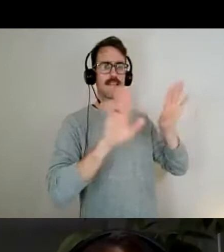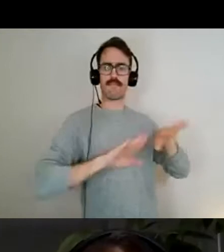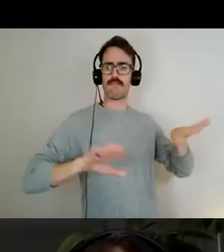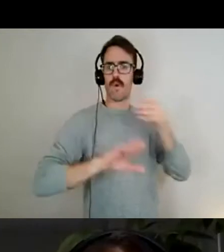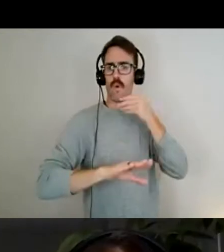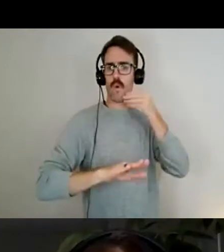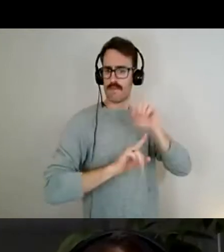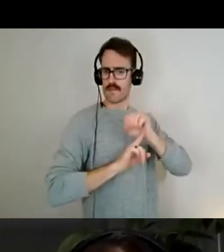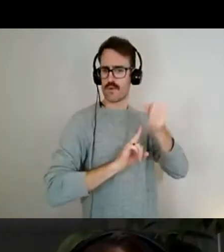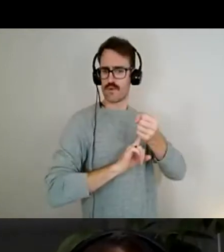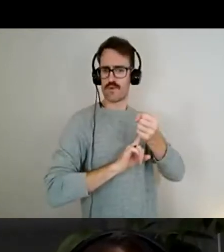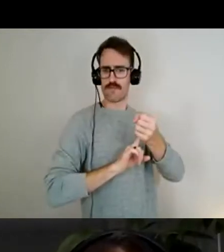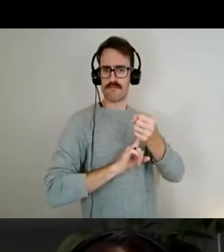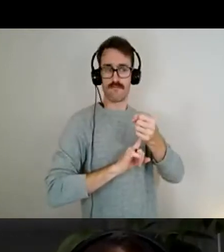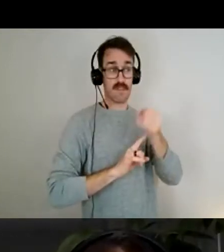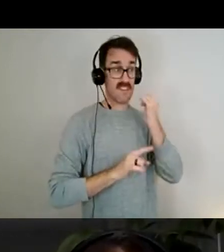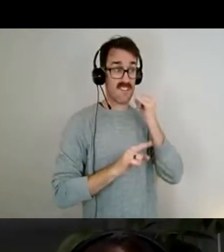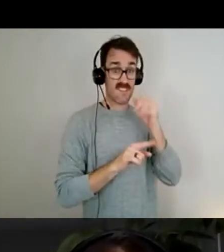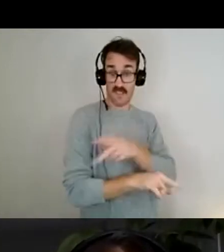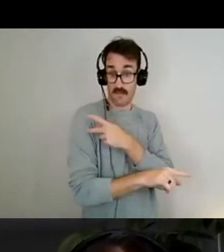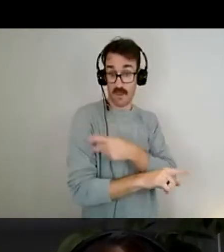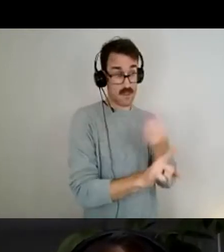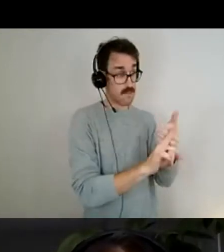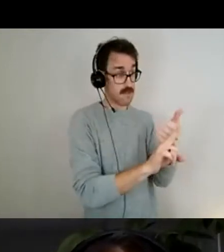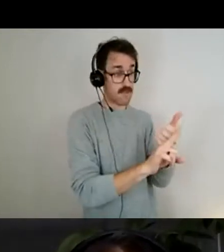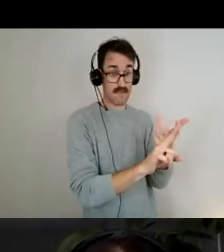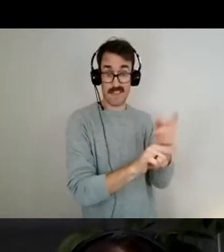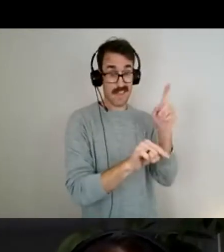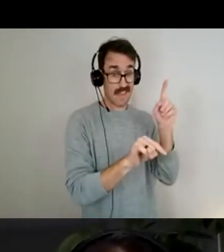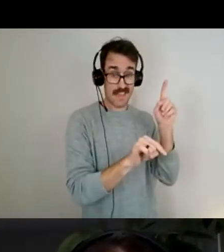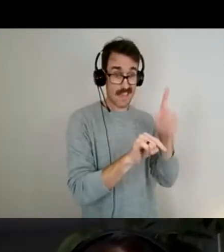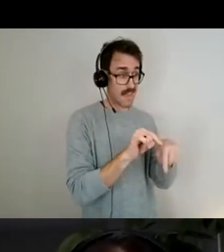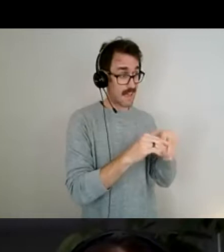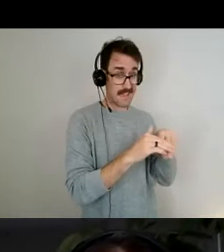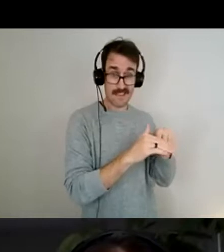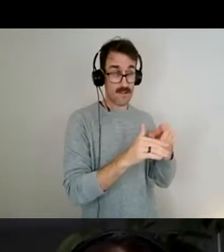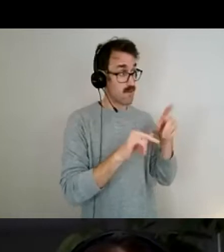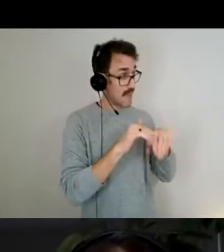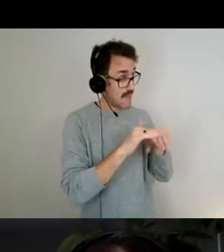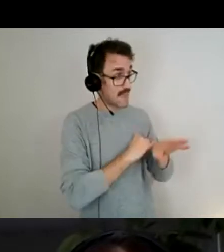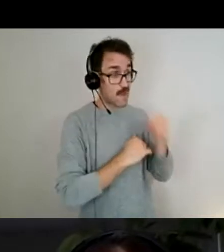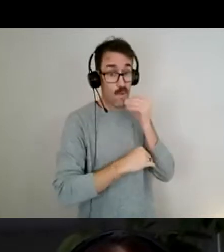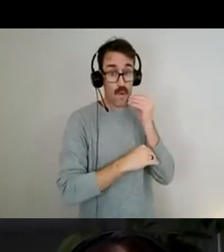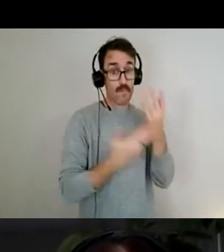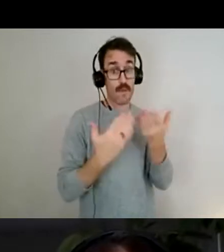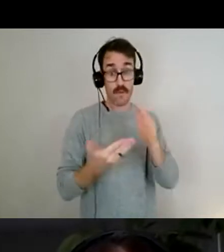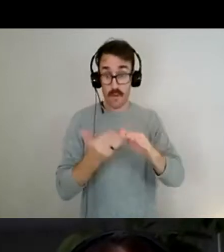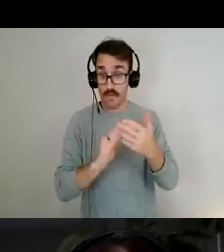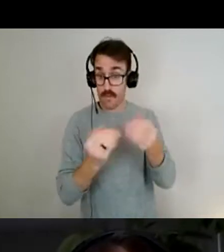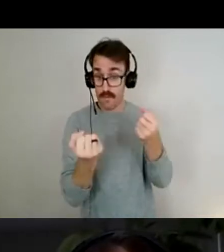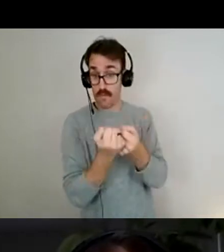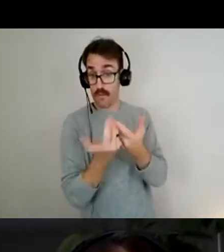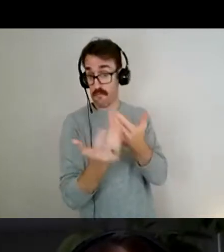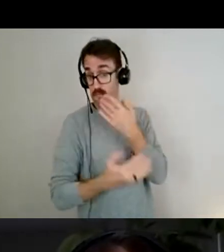the patient is unable, then maybe support from the community, if there is like